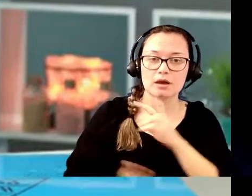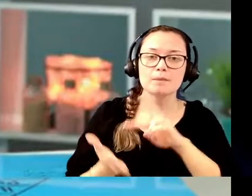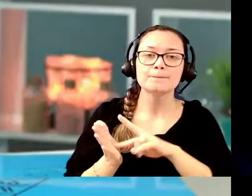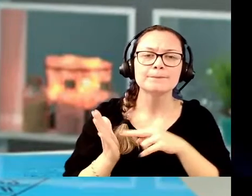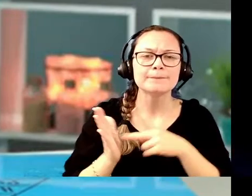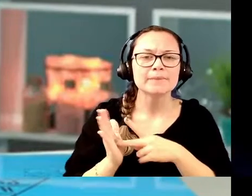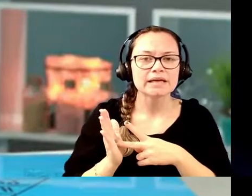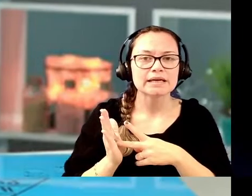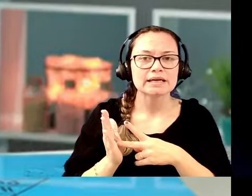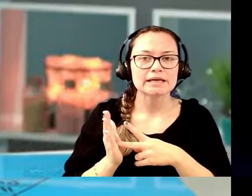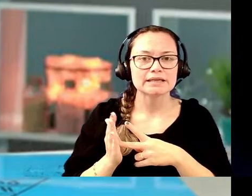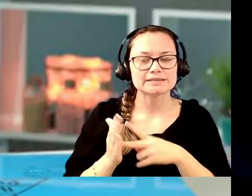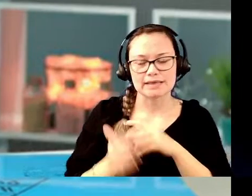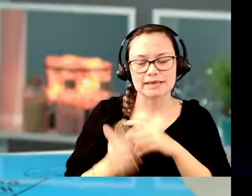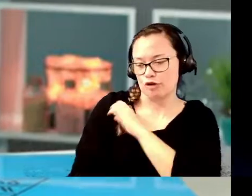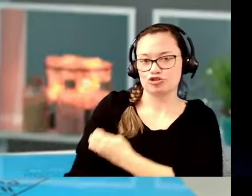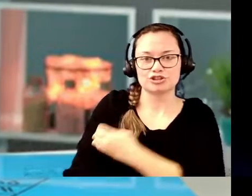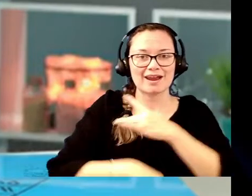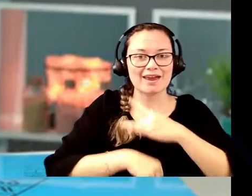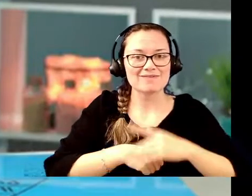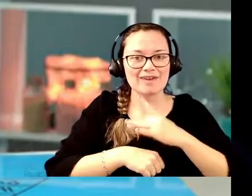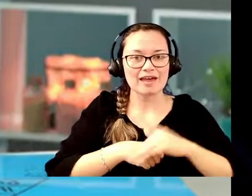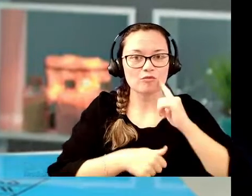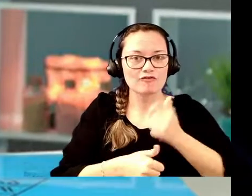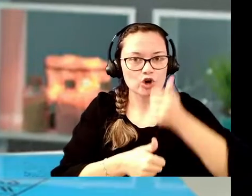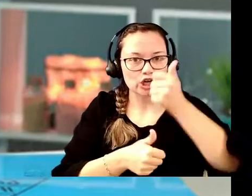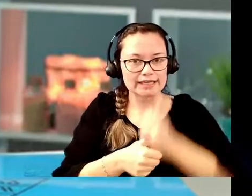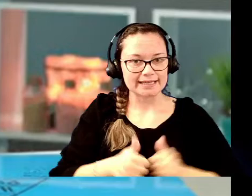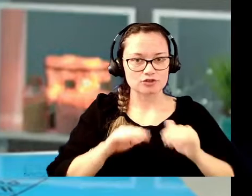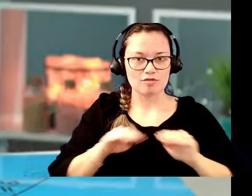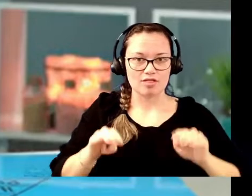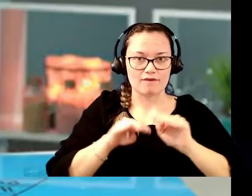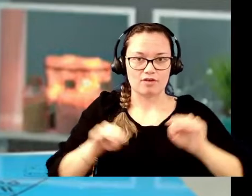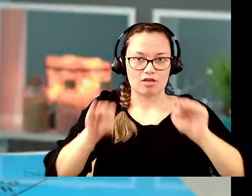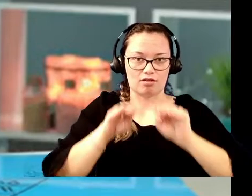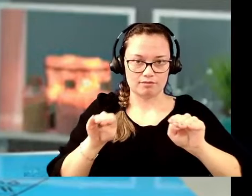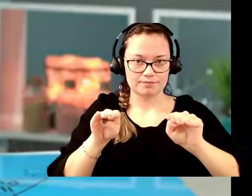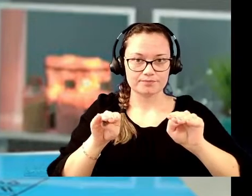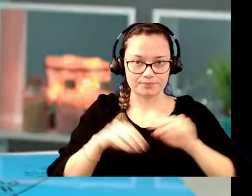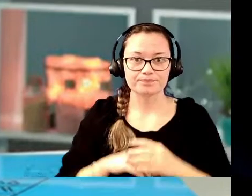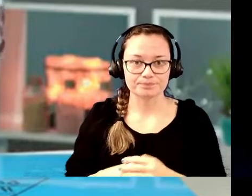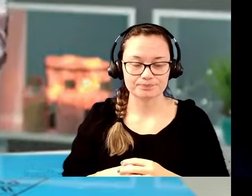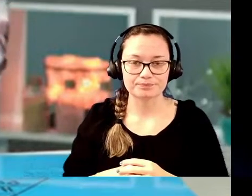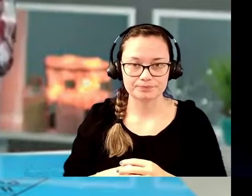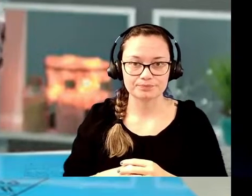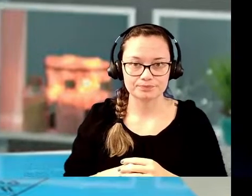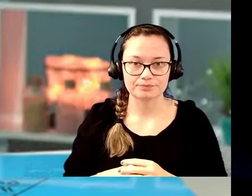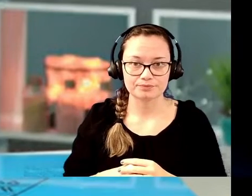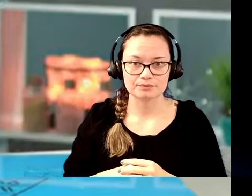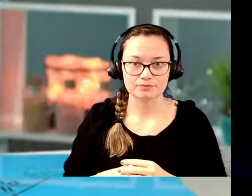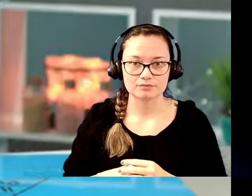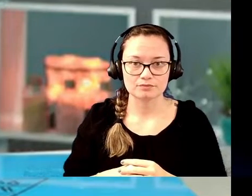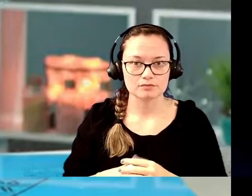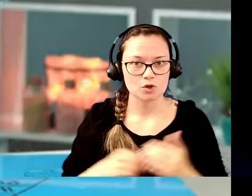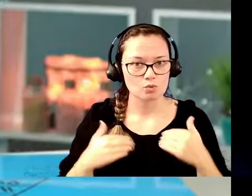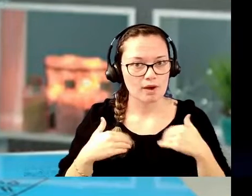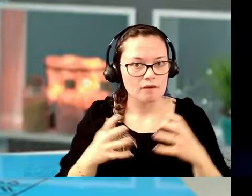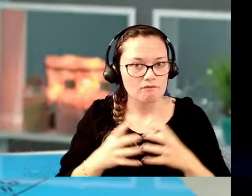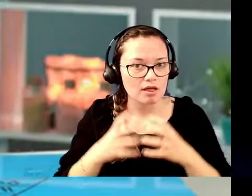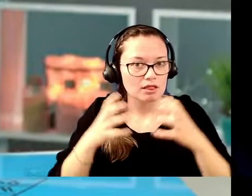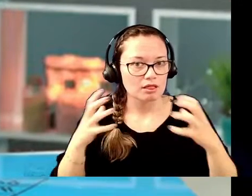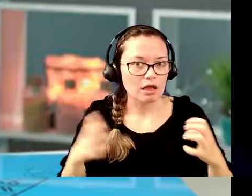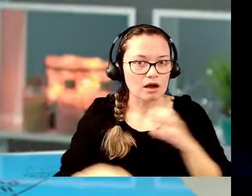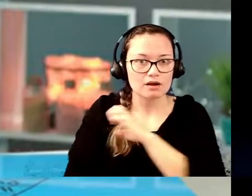energy that is available to each one of these trophic levels, okay? So there's a lot of energy available